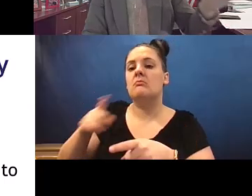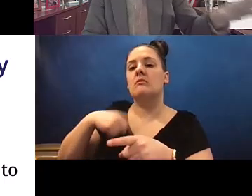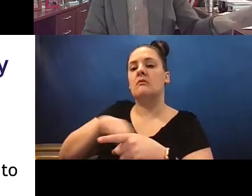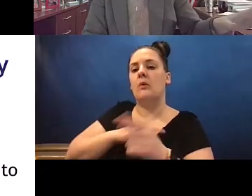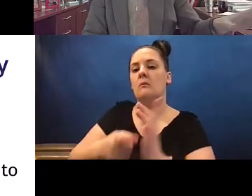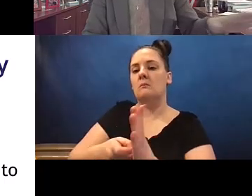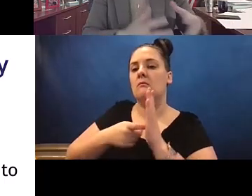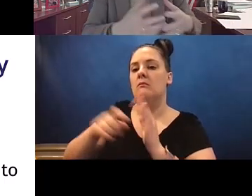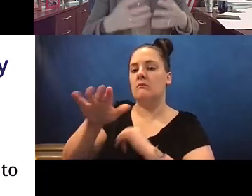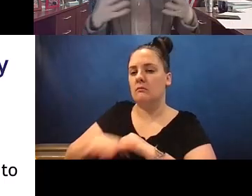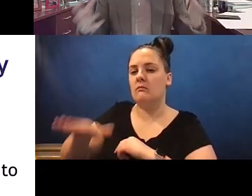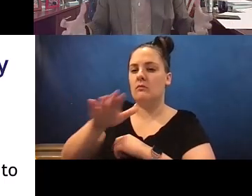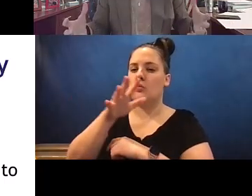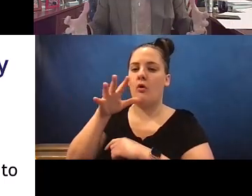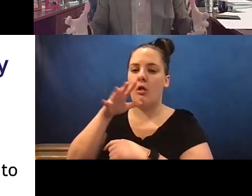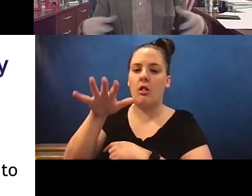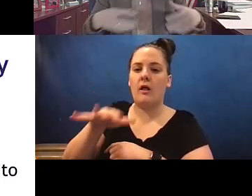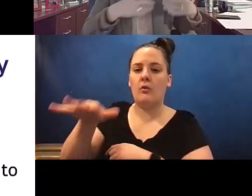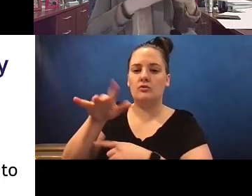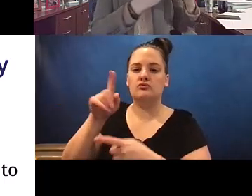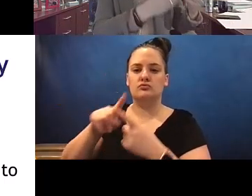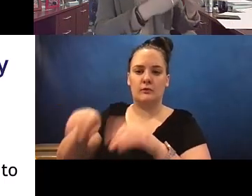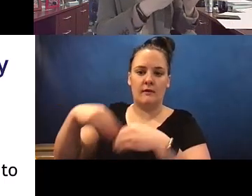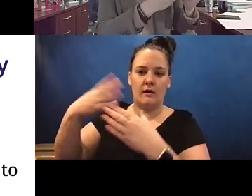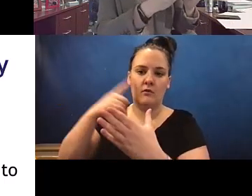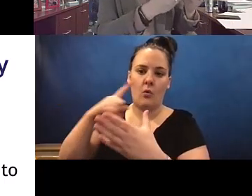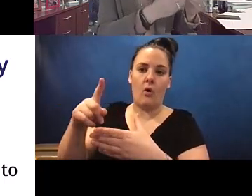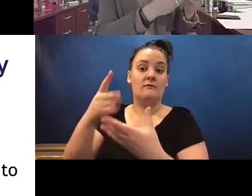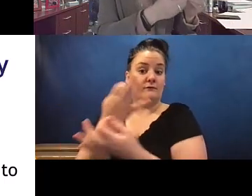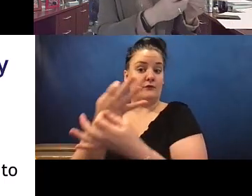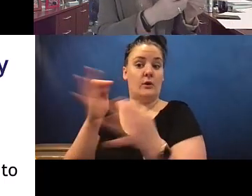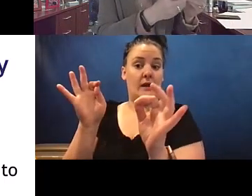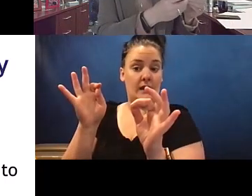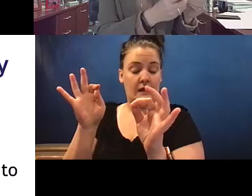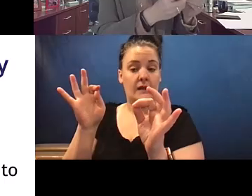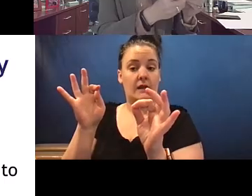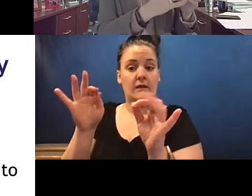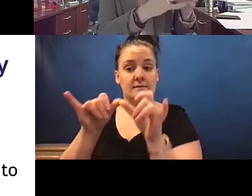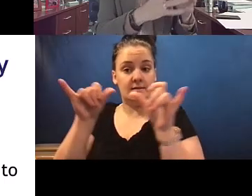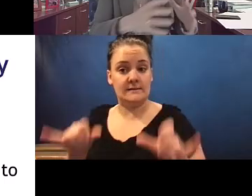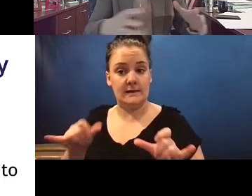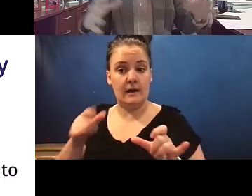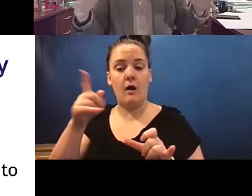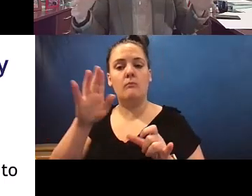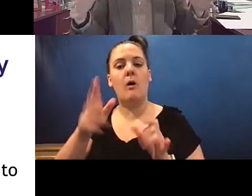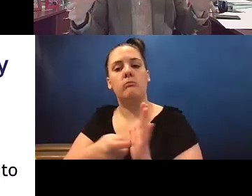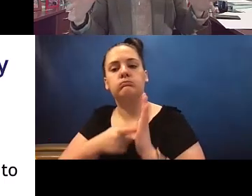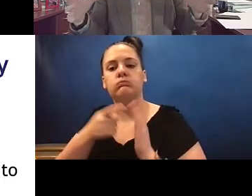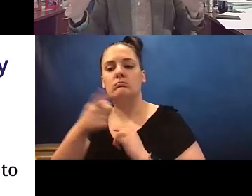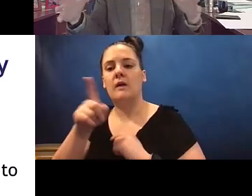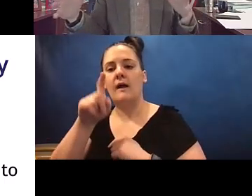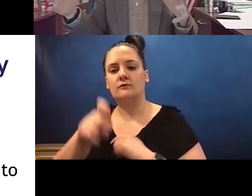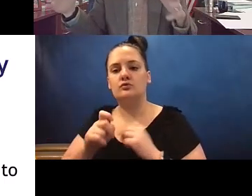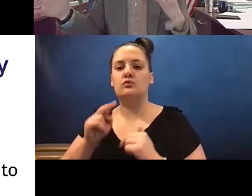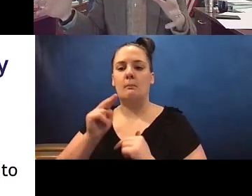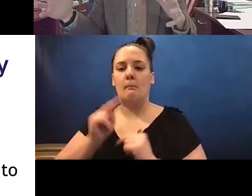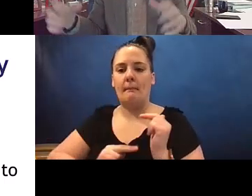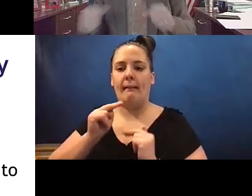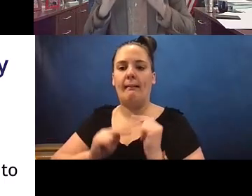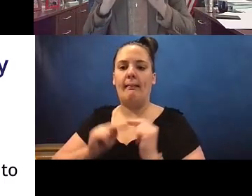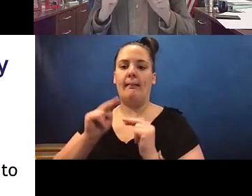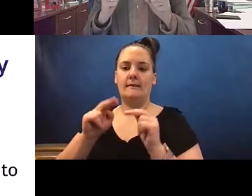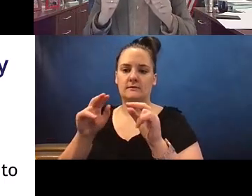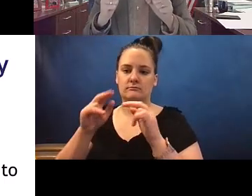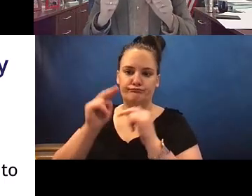provide for free infrastructure that allows the rural hospitals and their clinics to build ACO-like